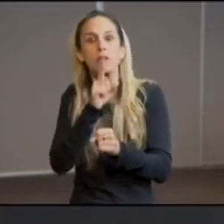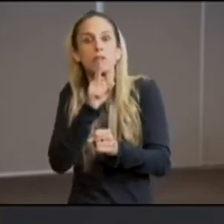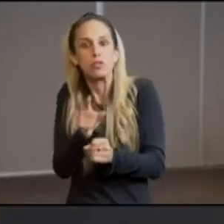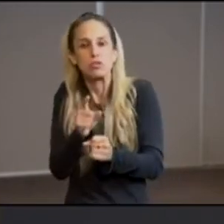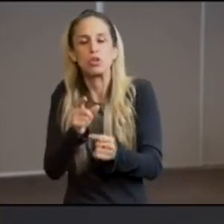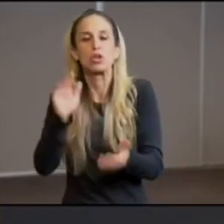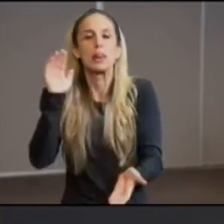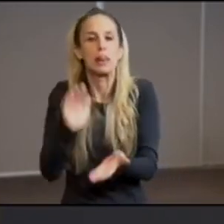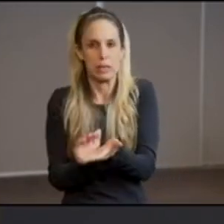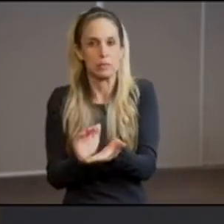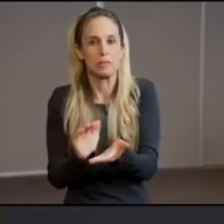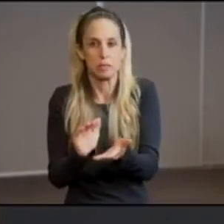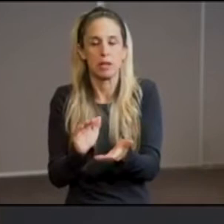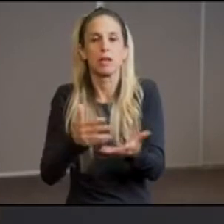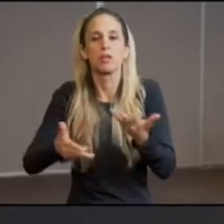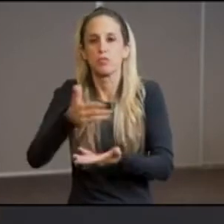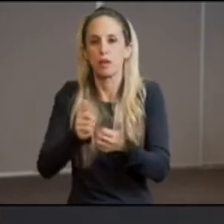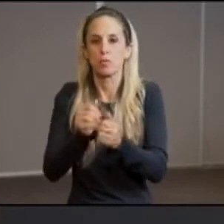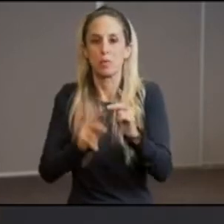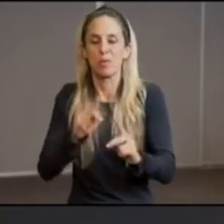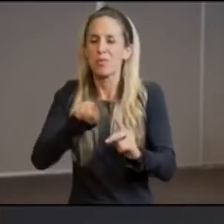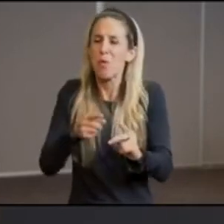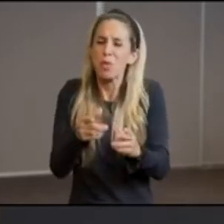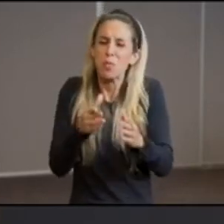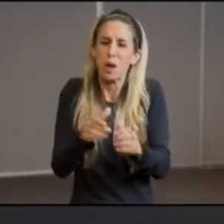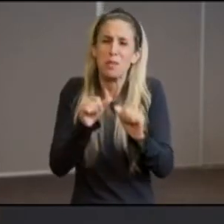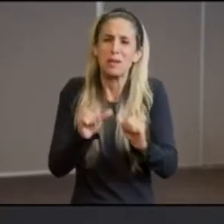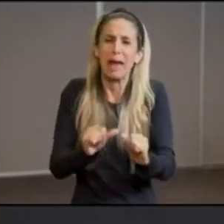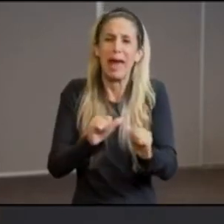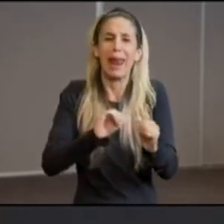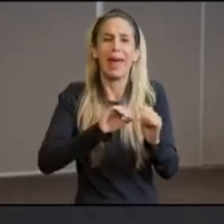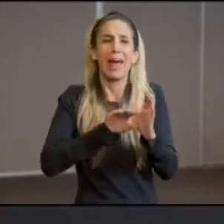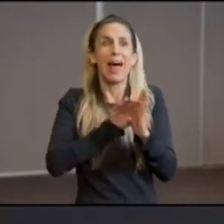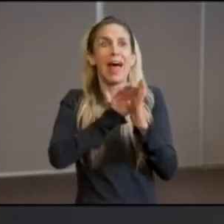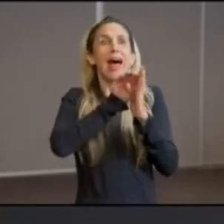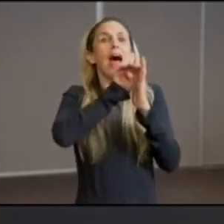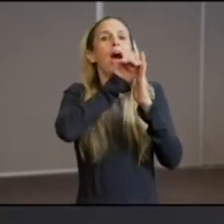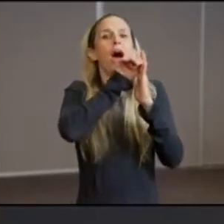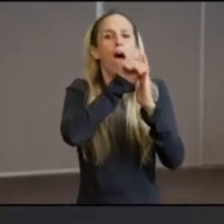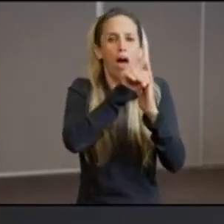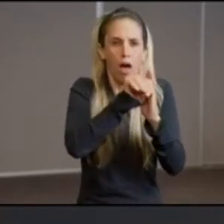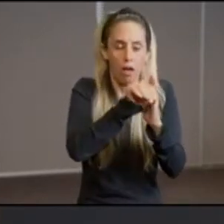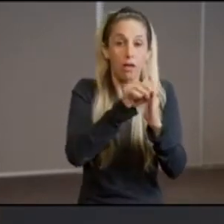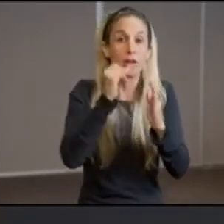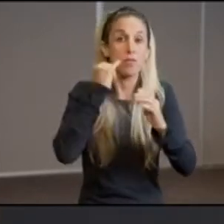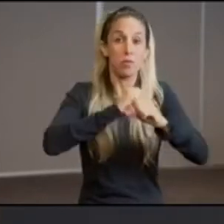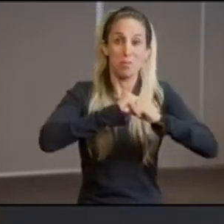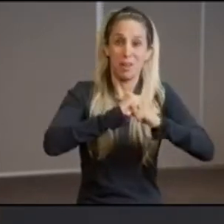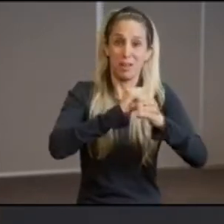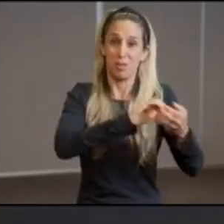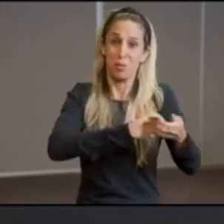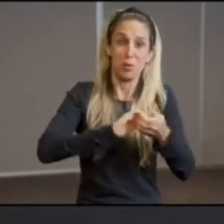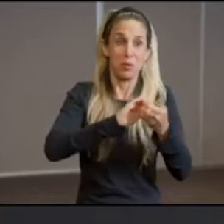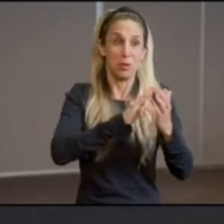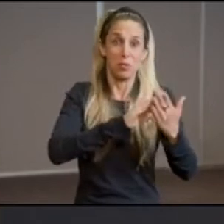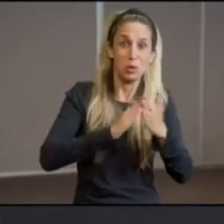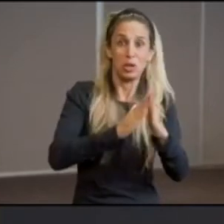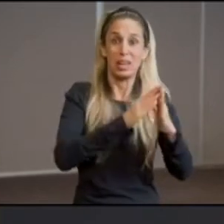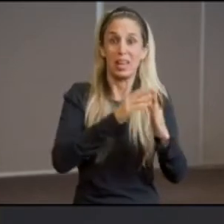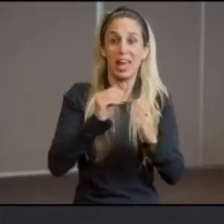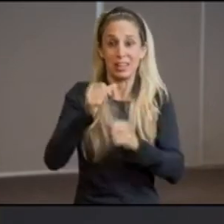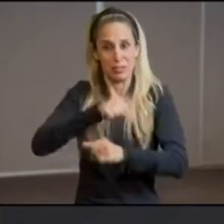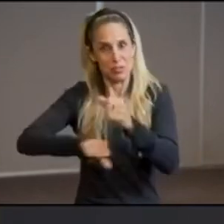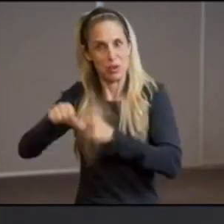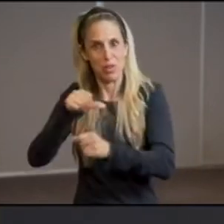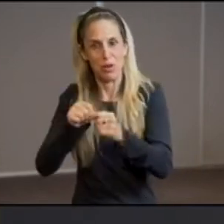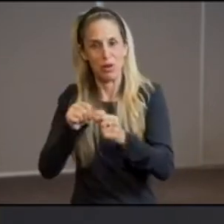long haul. The only way we're going to bend the curve back as a community is if we're protecting each other and our families in a much more